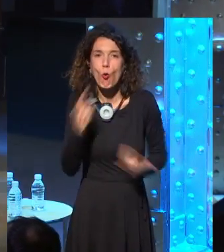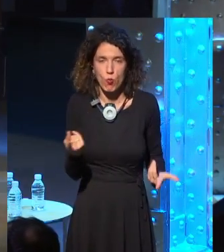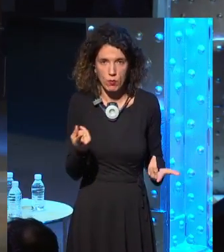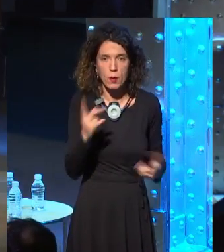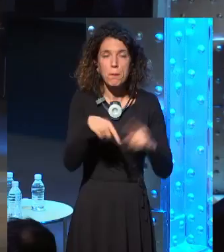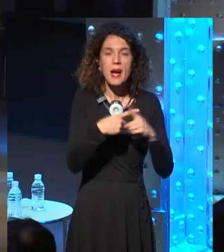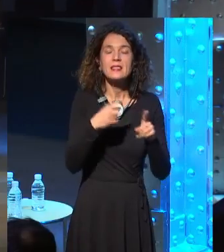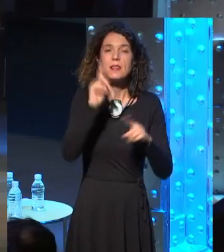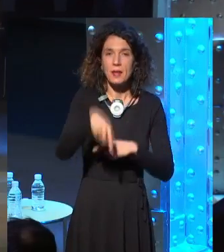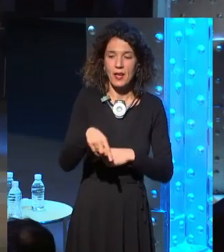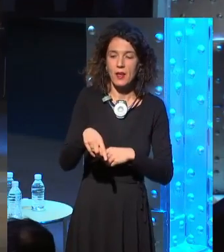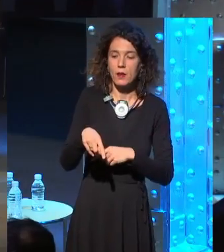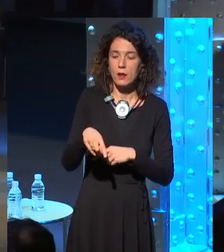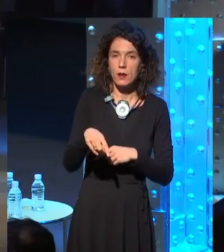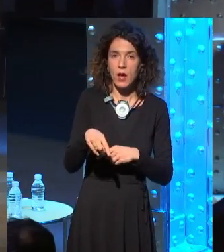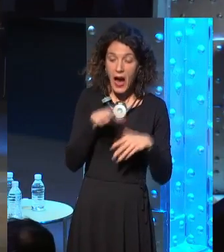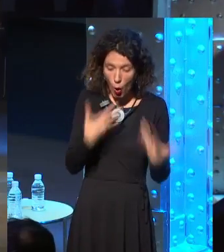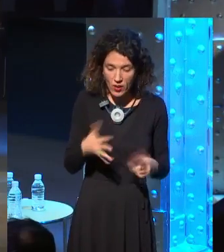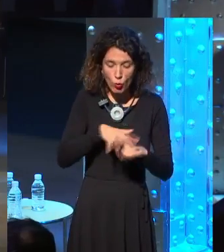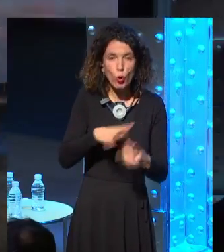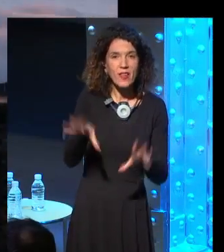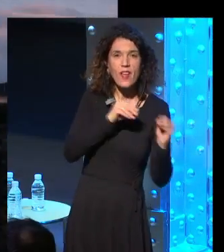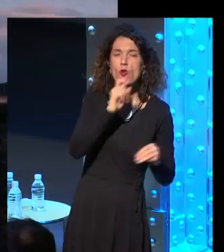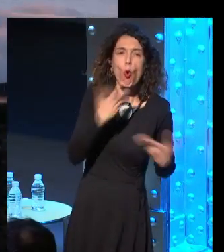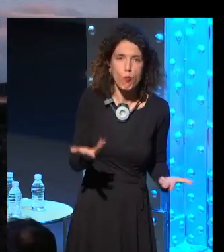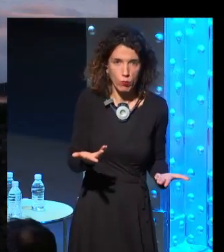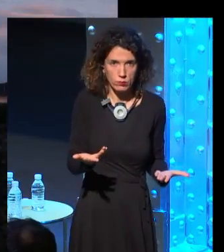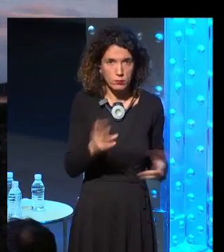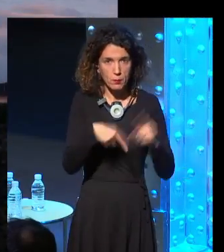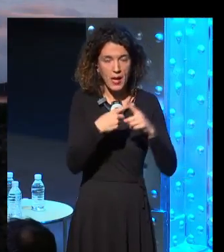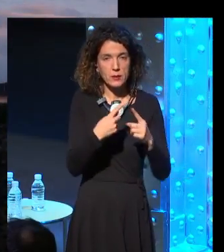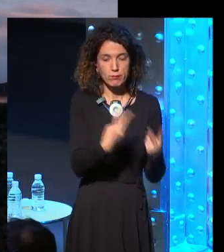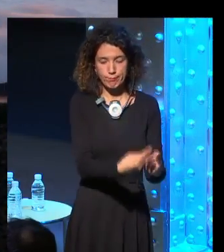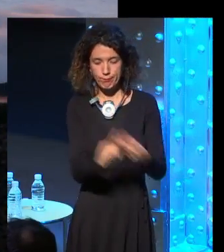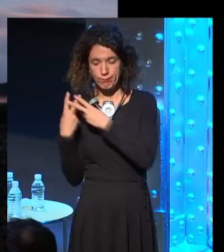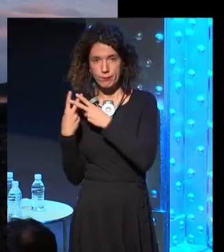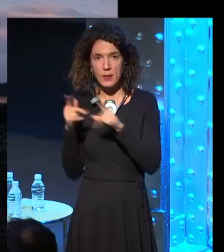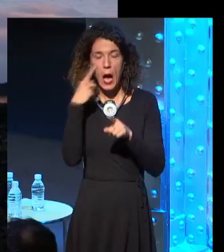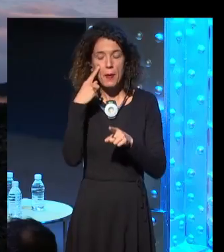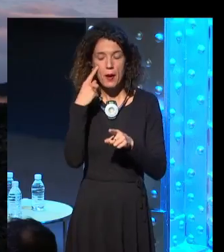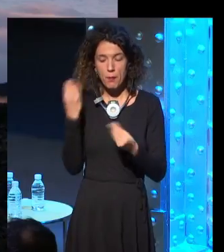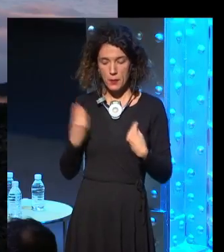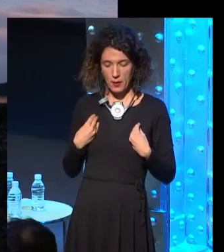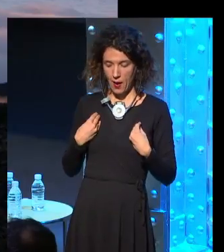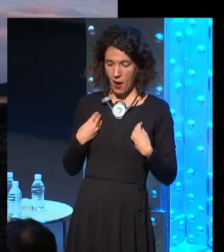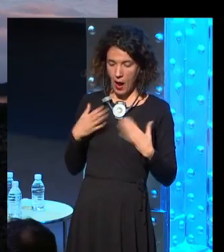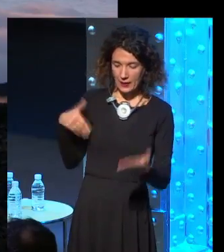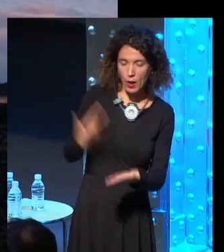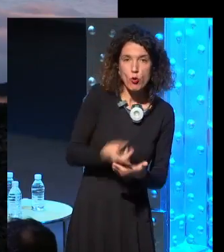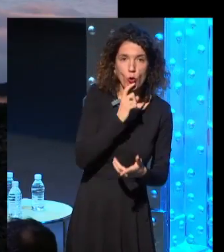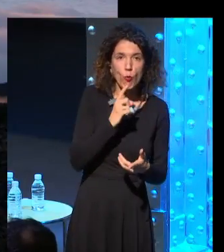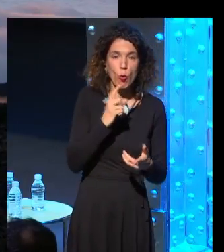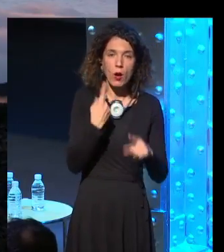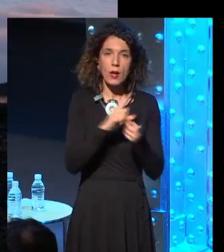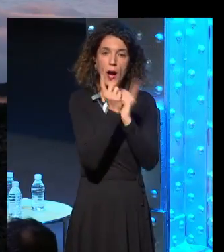understand where we are now, and also to look back on where we have been and evaluate those changes we've been through,